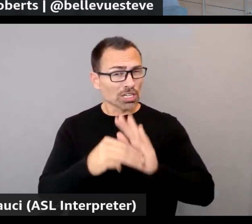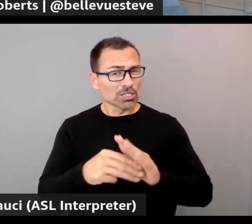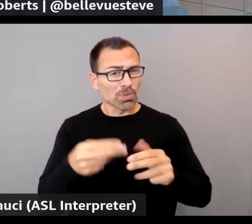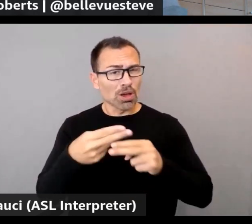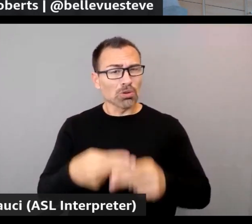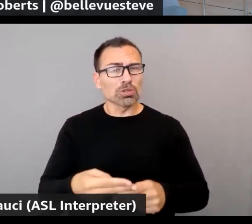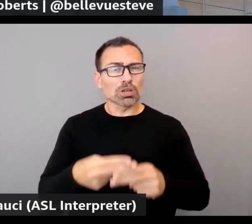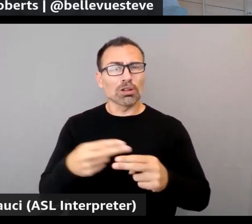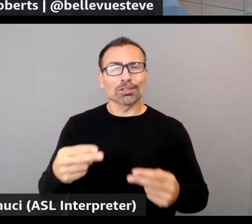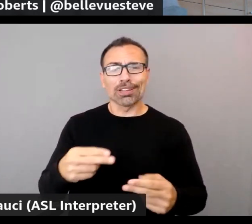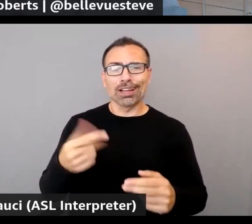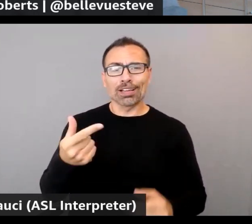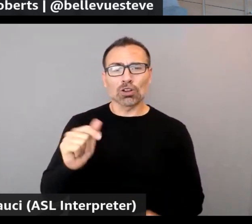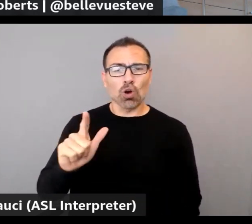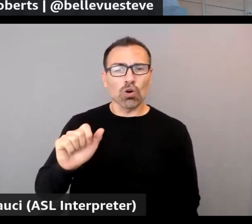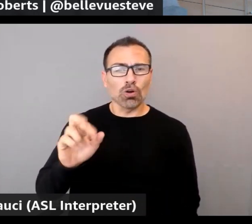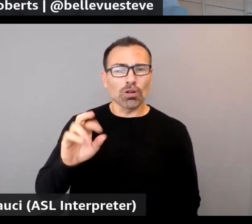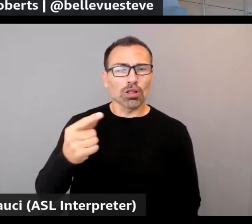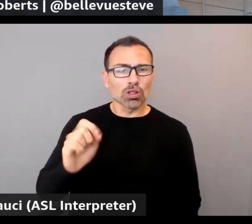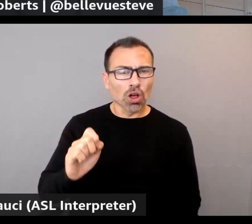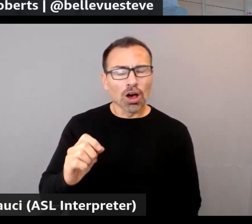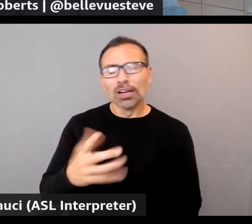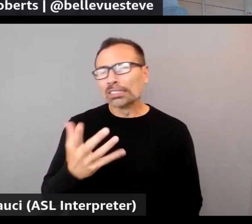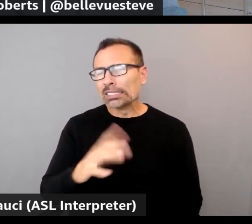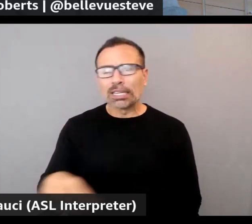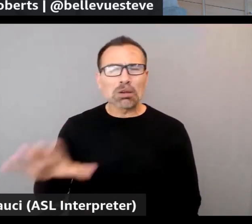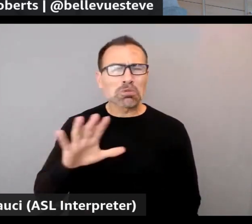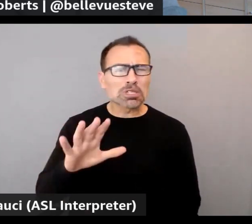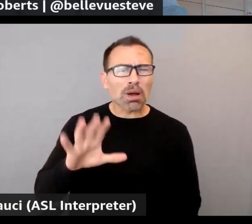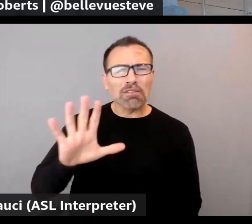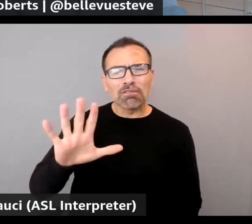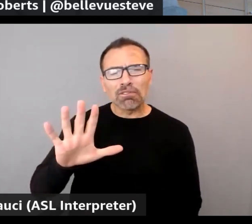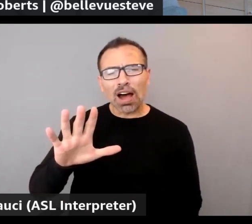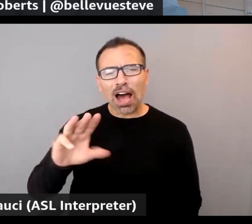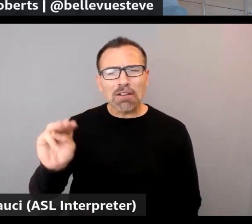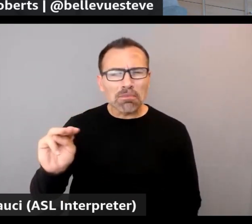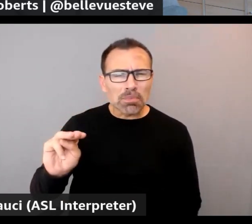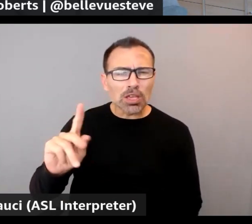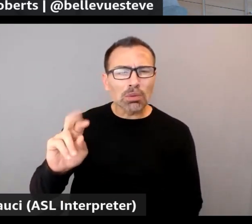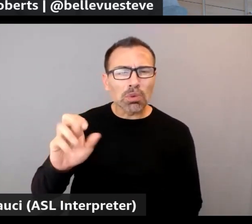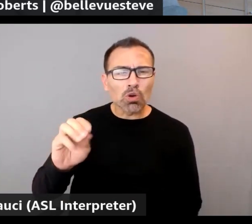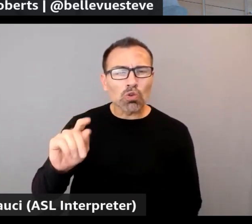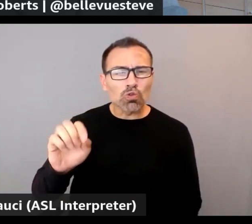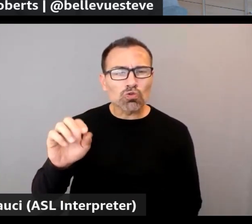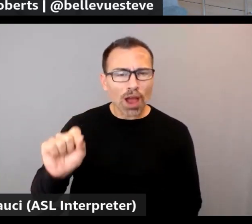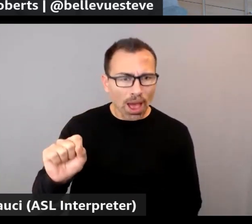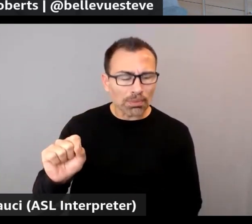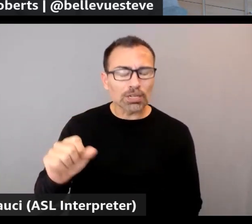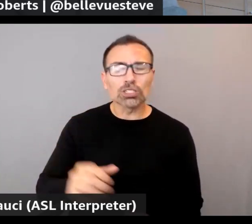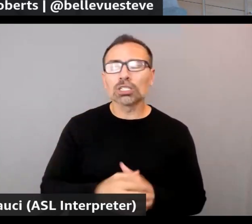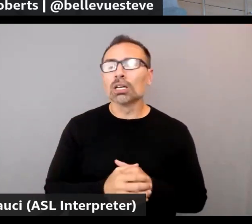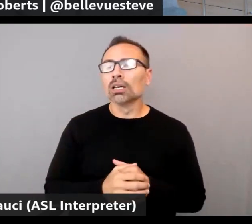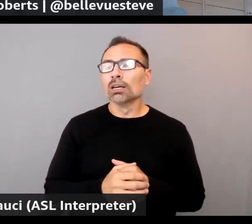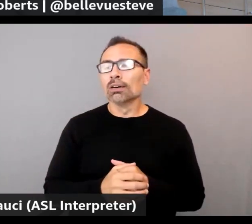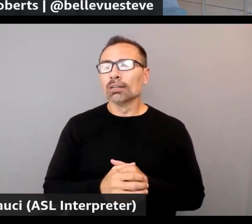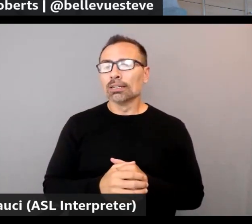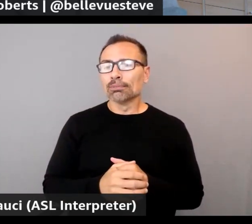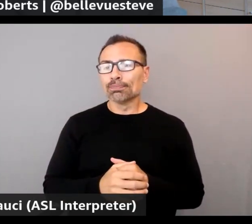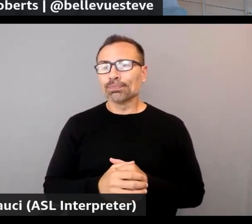Large. This was 345 million parameters. We measured model sizes by the number of parameters in the model,